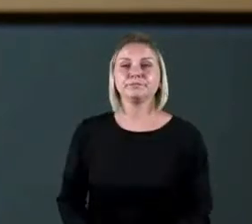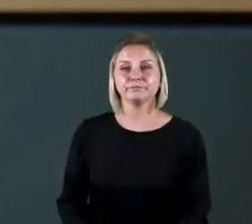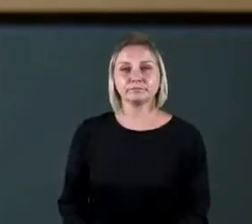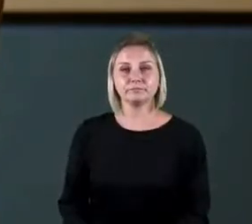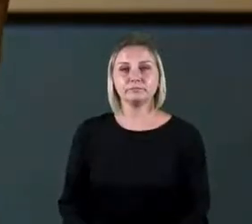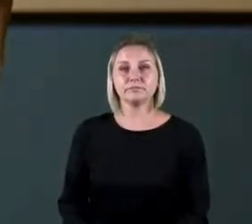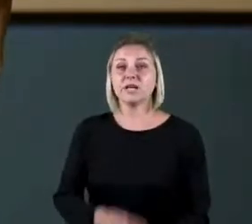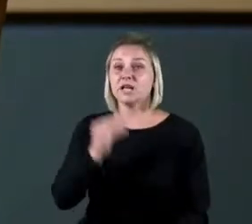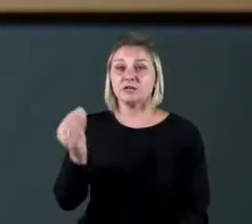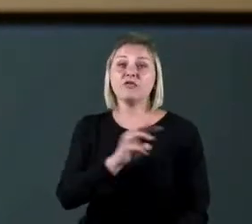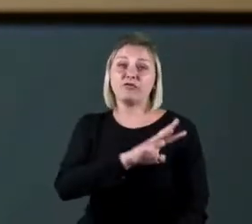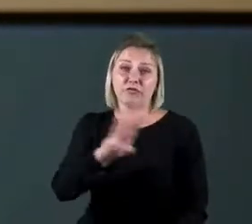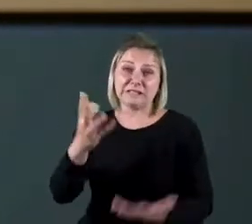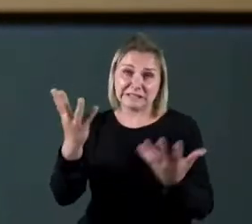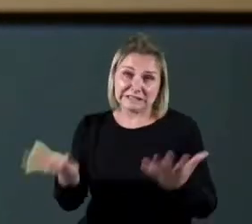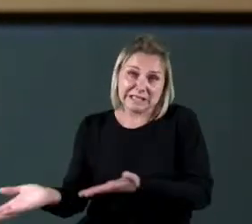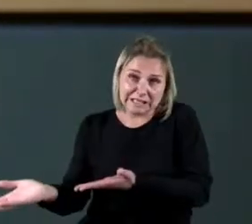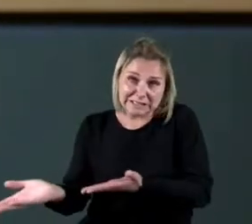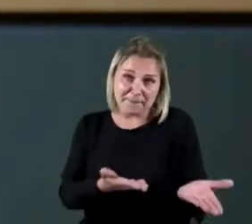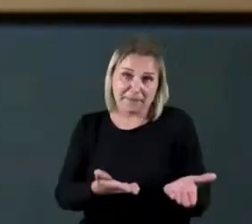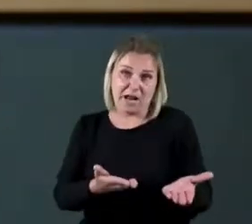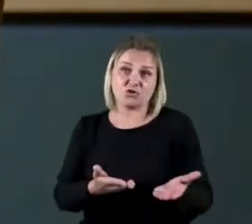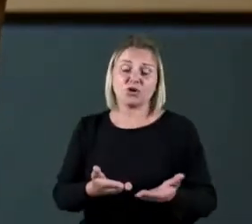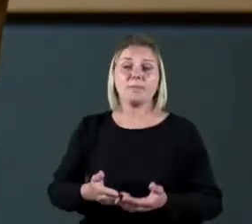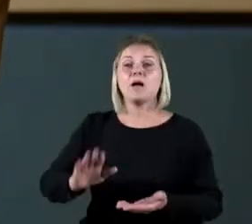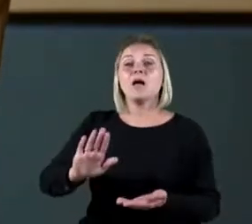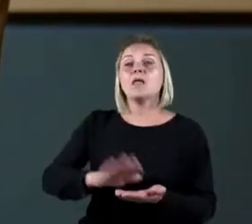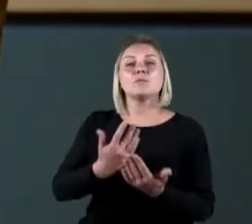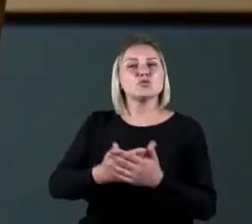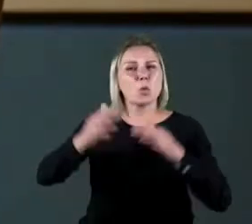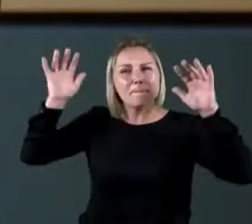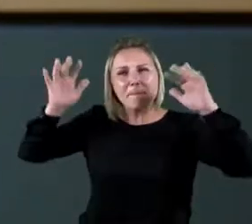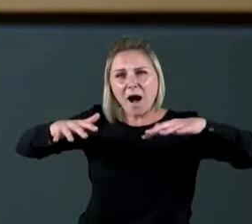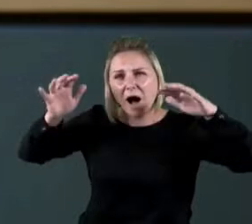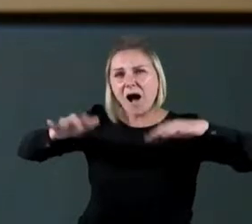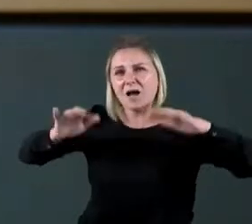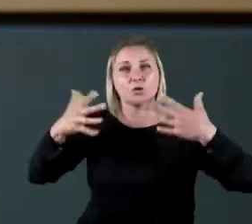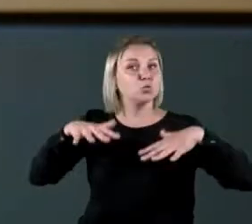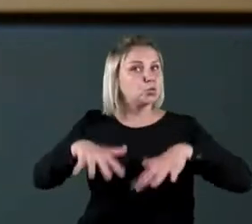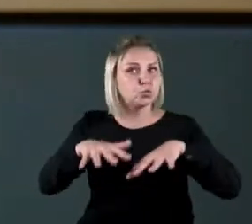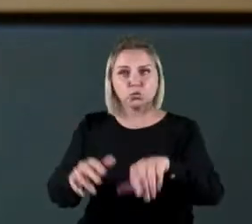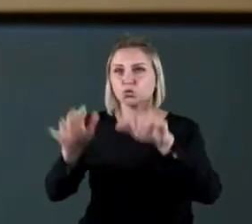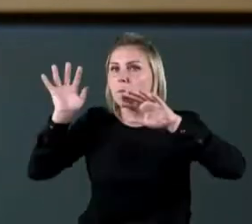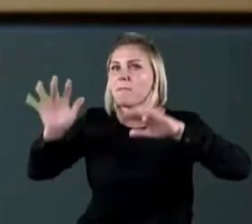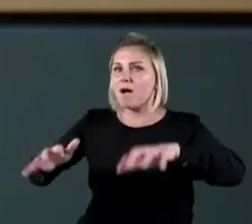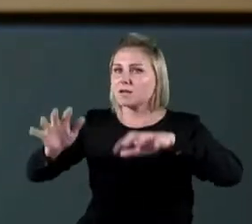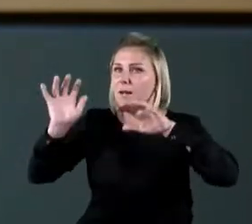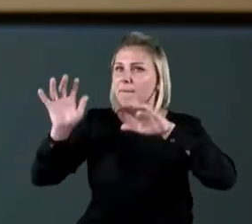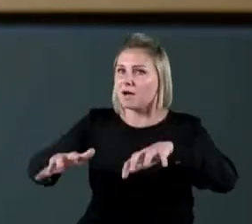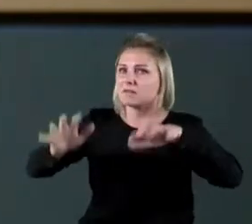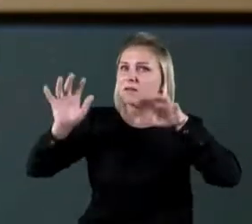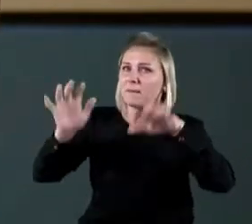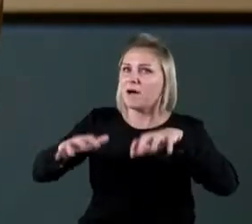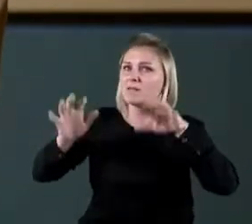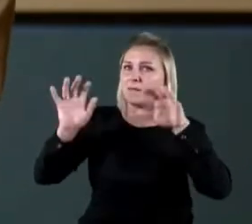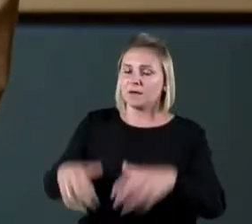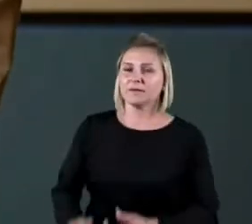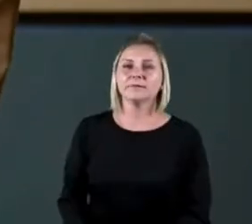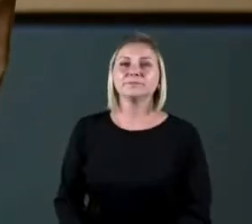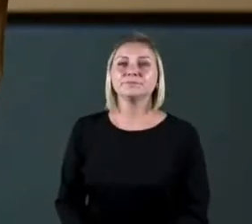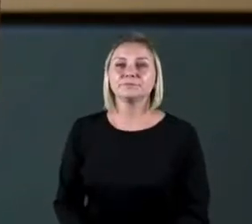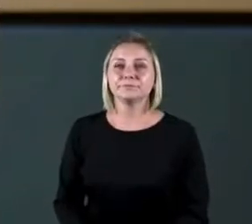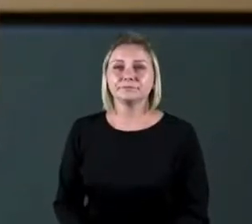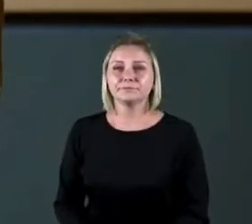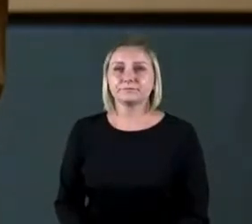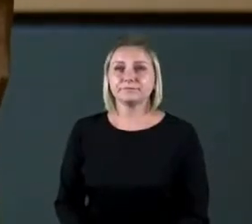rains becoming more frequent. We know about this already. It's happening. It's less easy to predict. It happens immediately without warning, and it's more frequent. Thinking